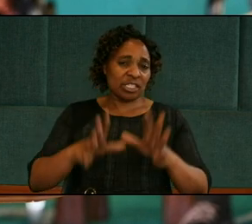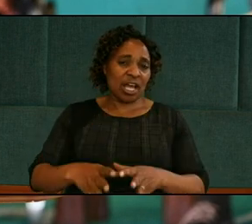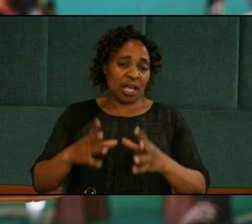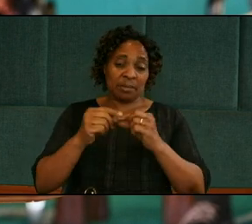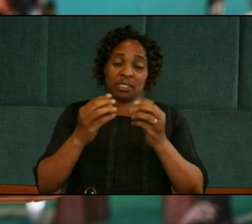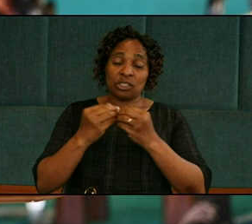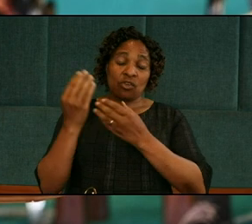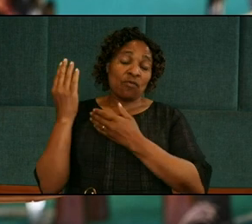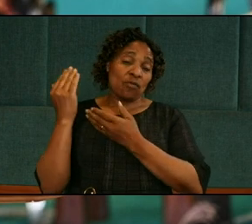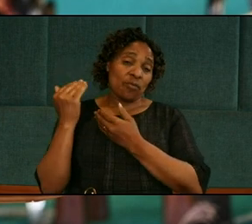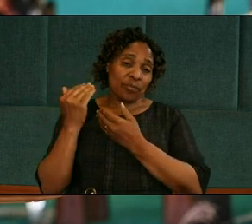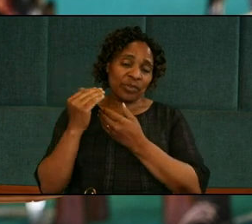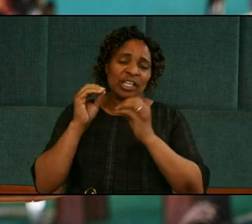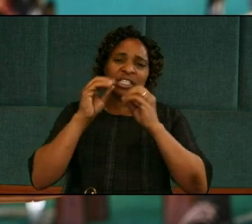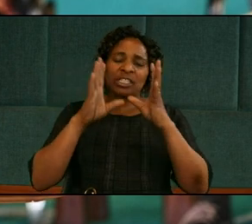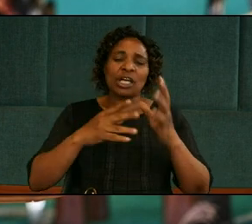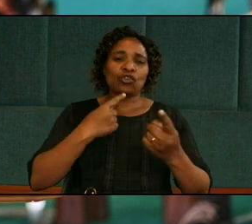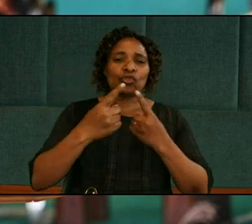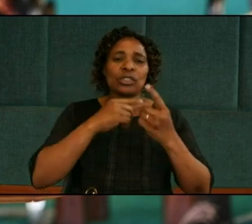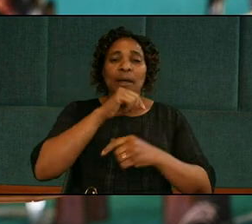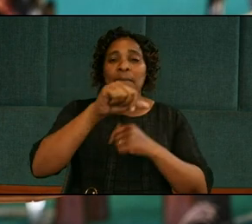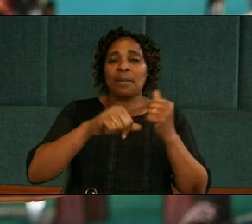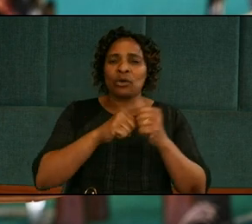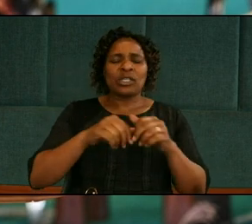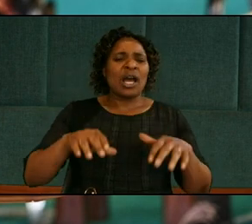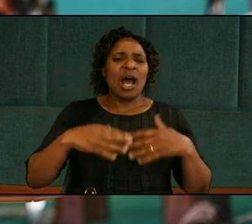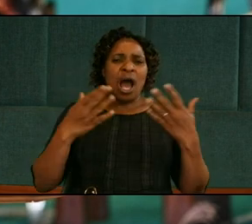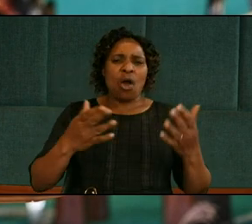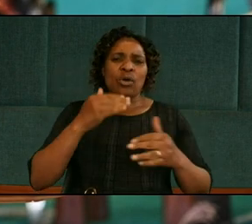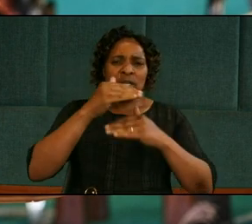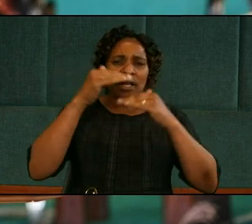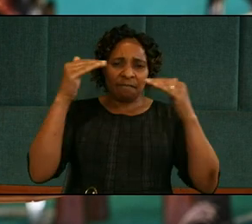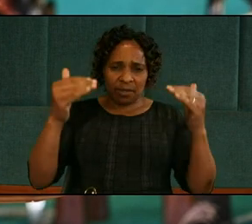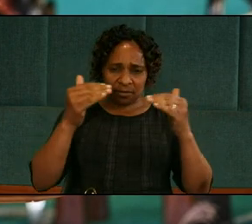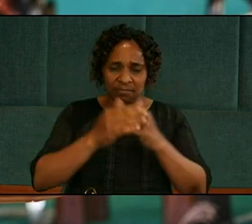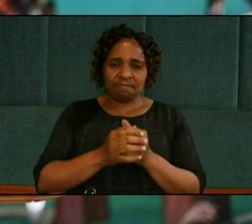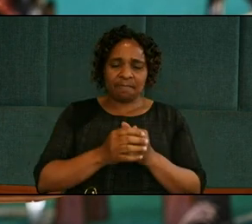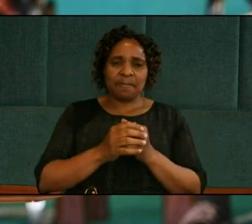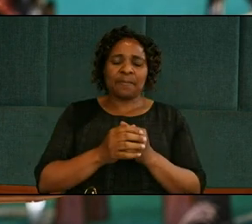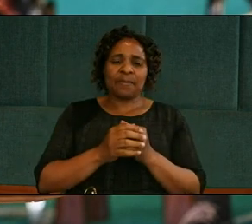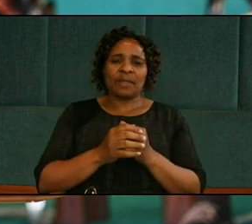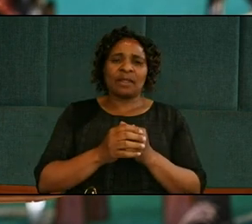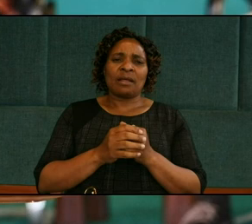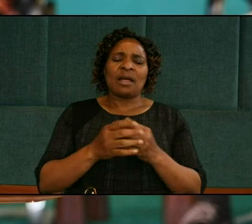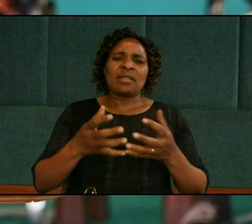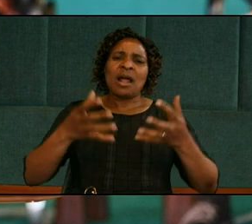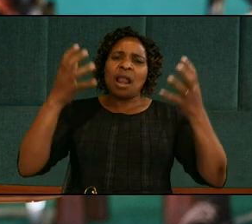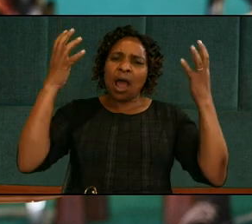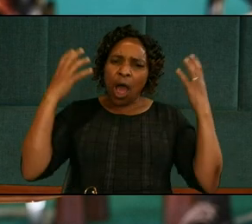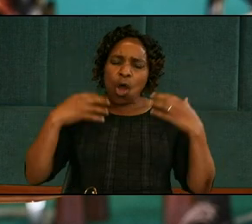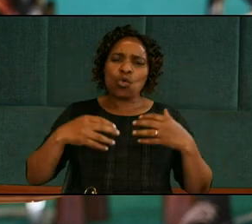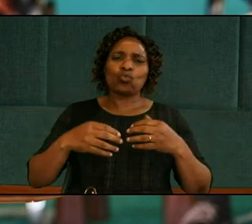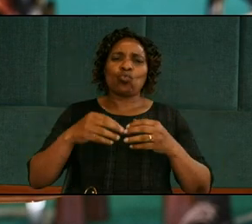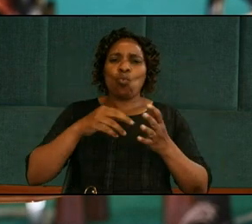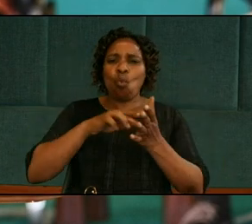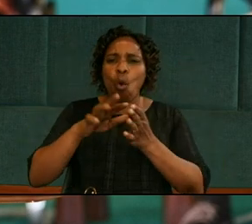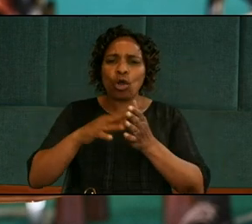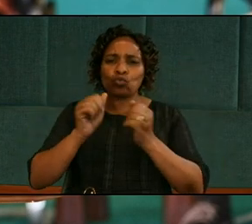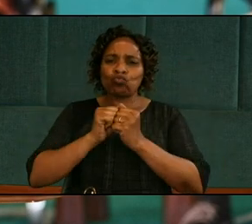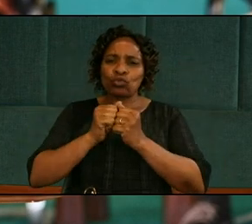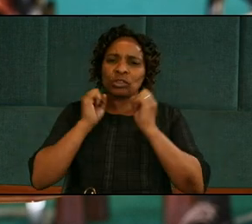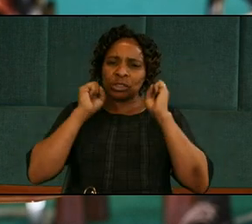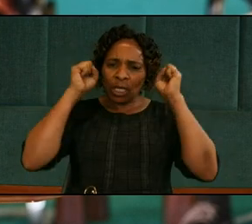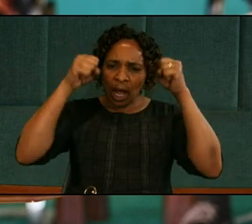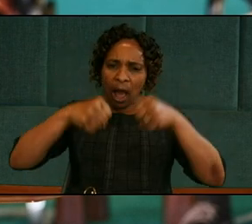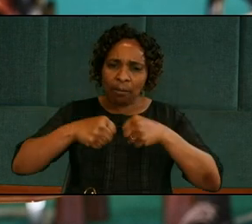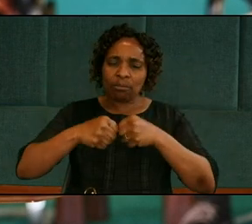hope. The teacher talked about how in heaven, the lion would walk with the lamb, everyone would have,